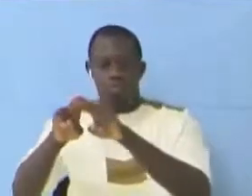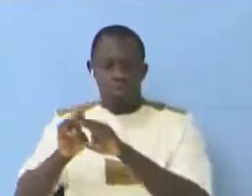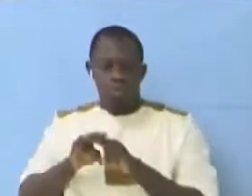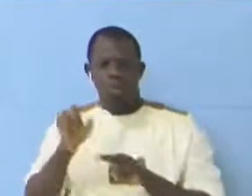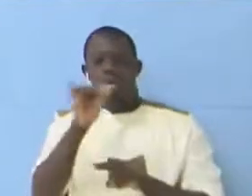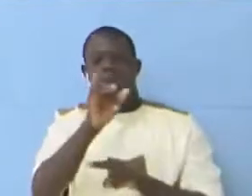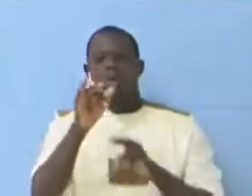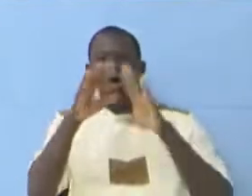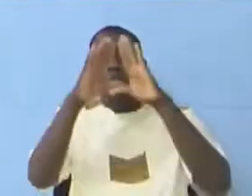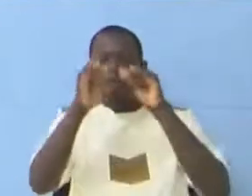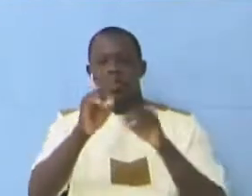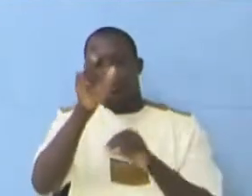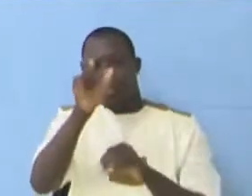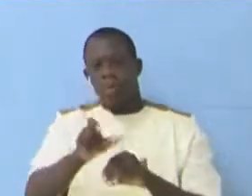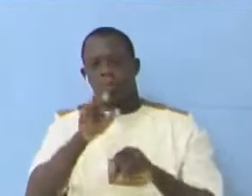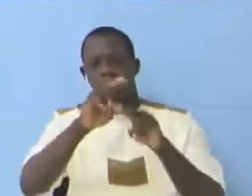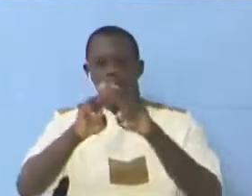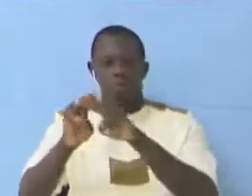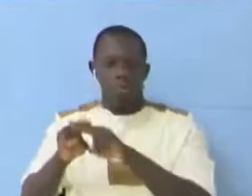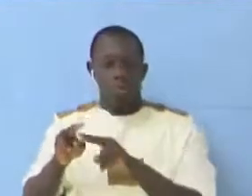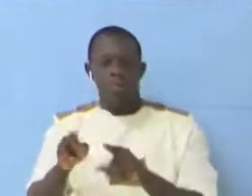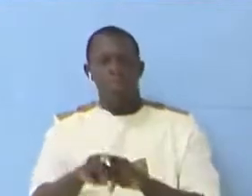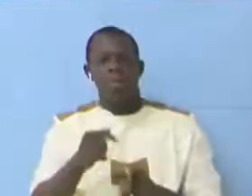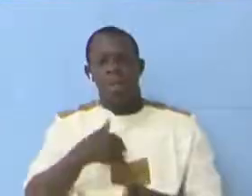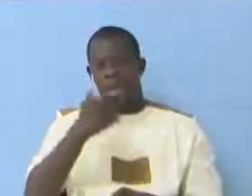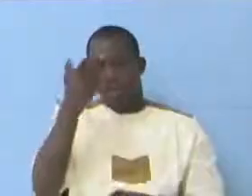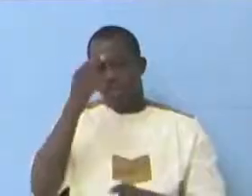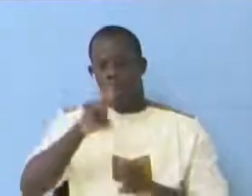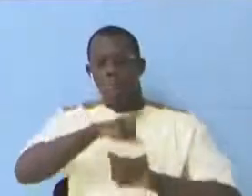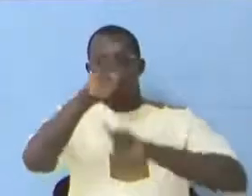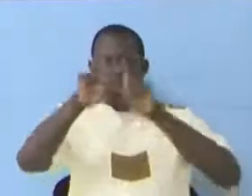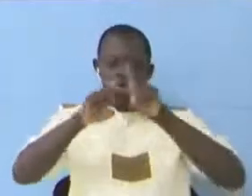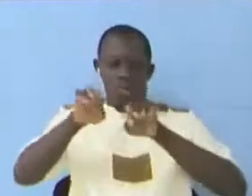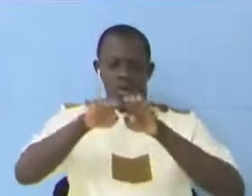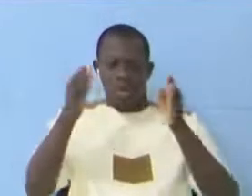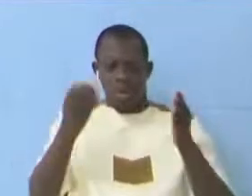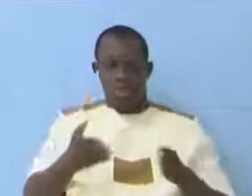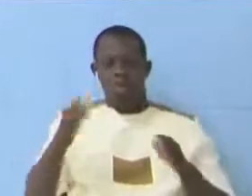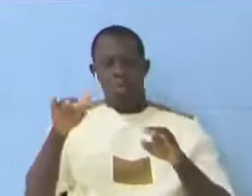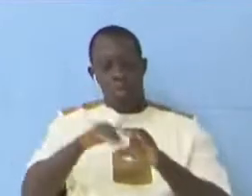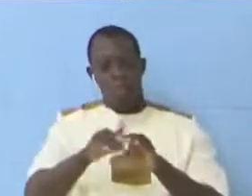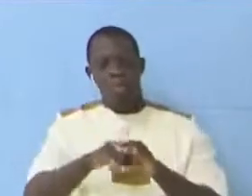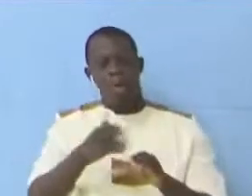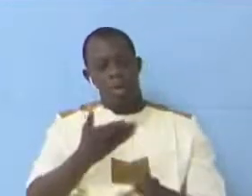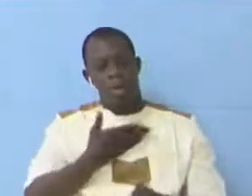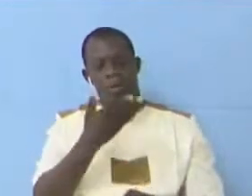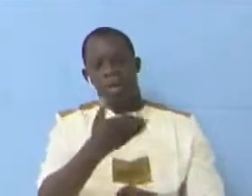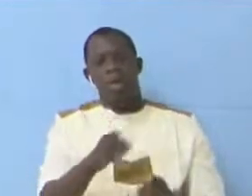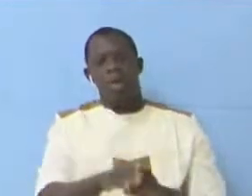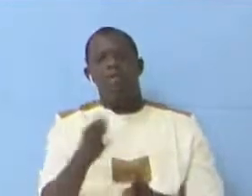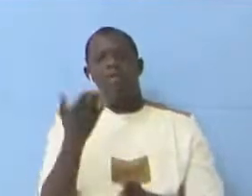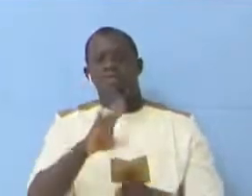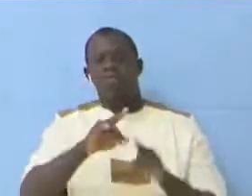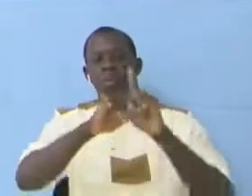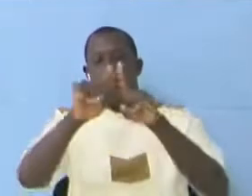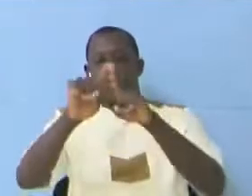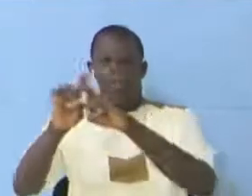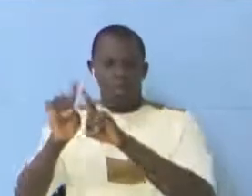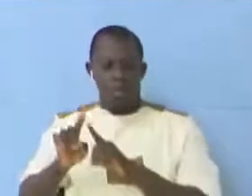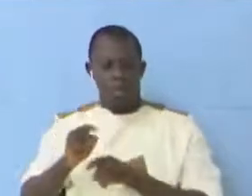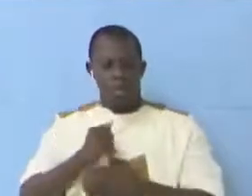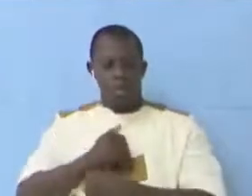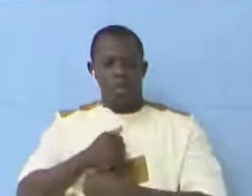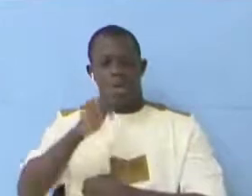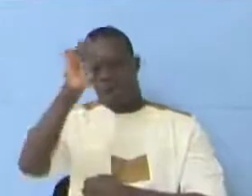Which officers? Well, I think that was the panel members. From the various services,